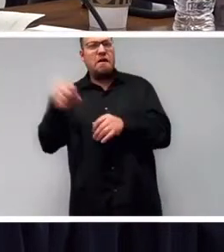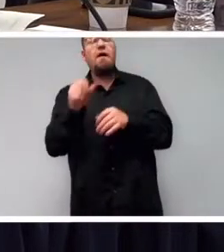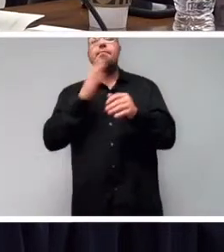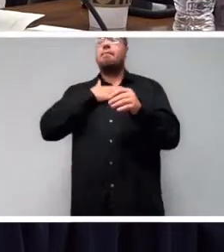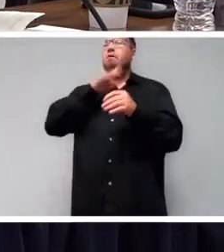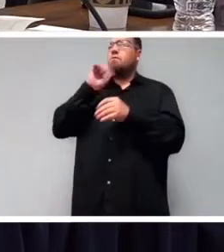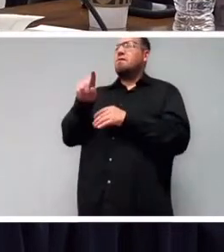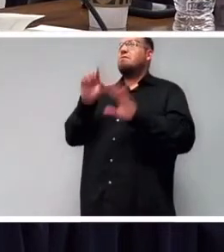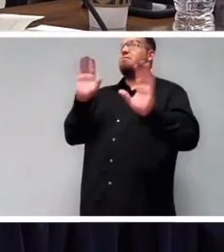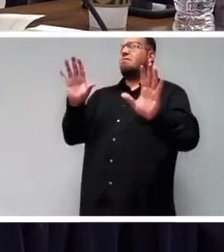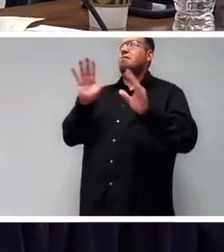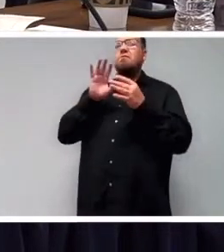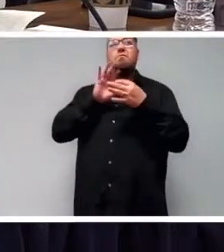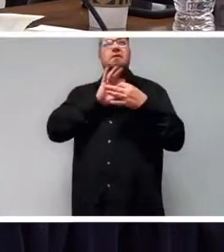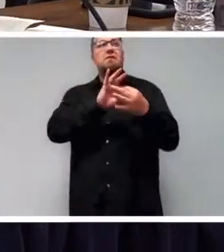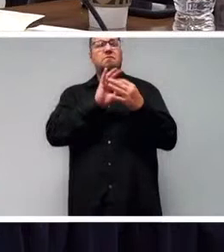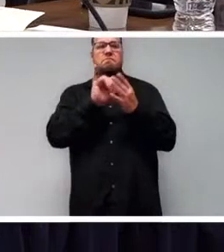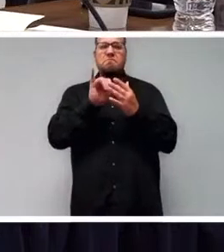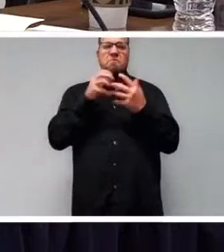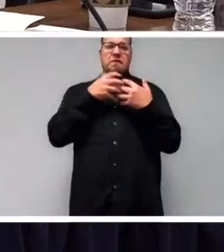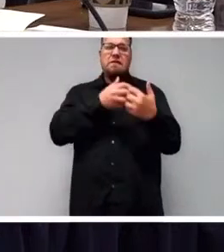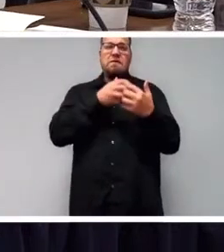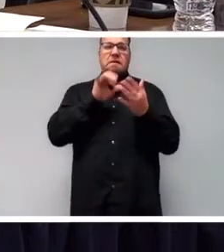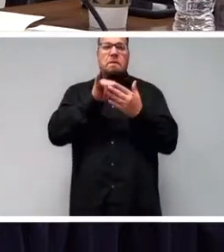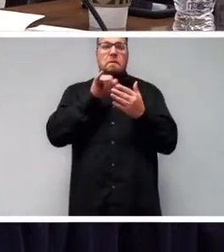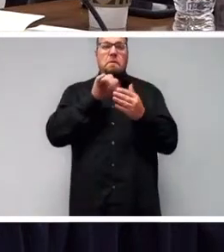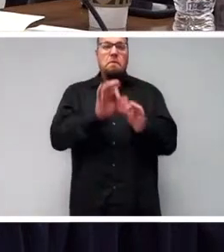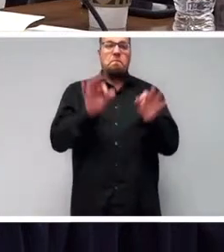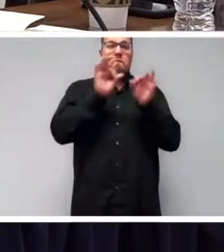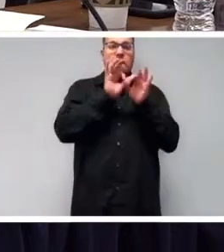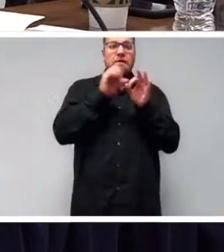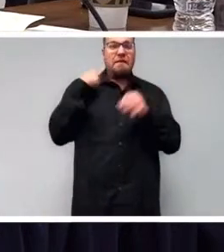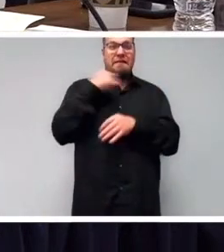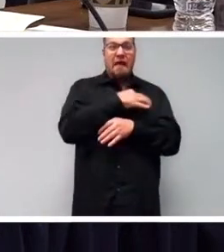the relationships are really important, right? Staff relationships and with